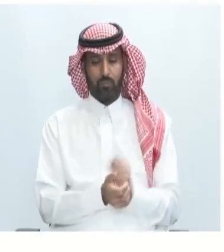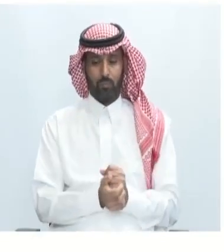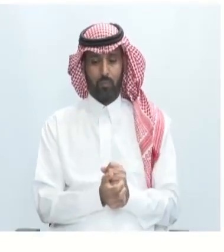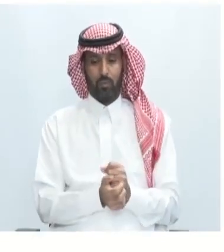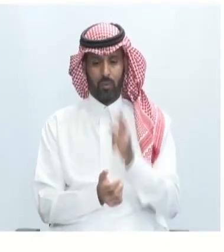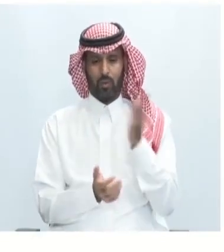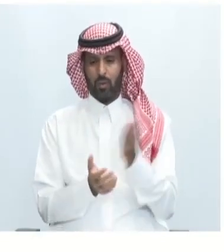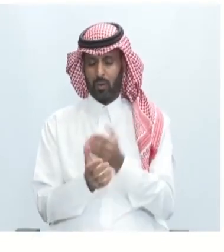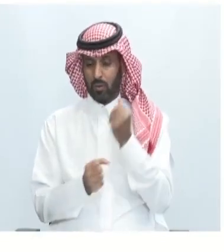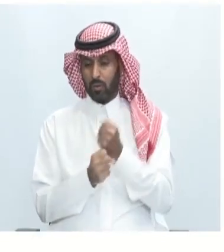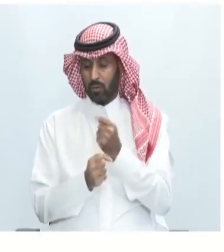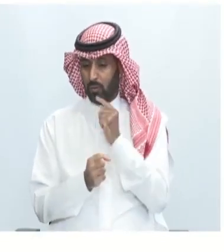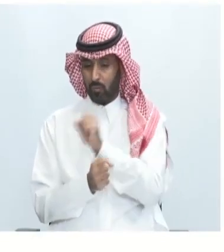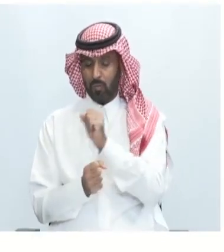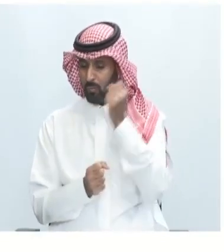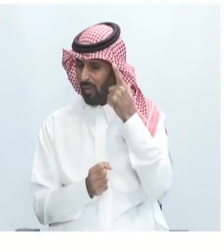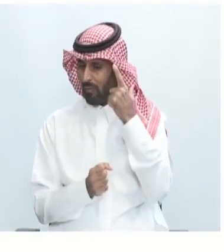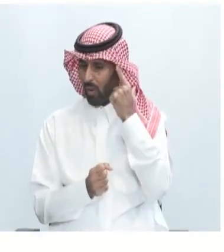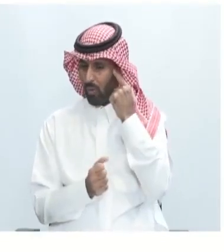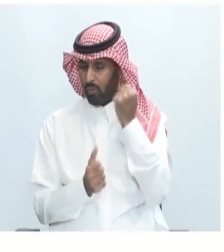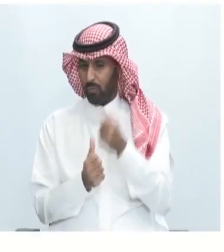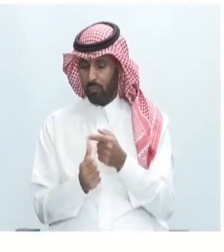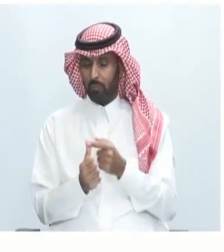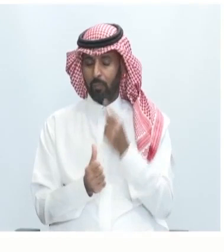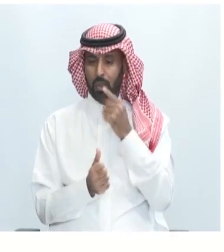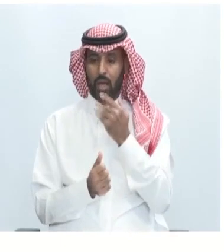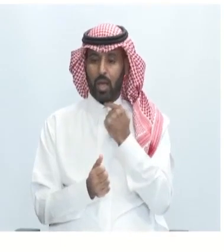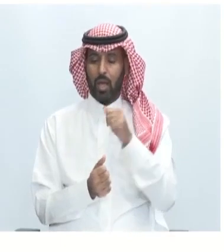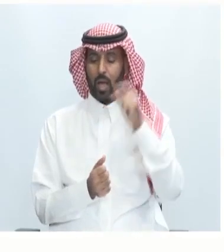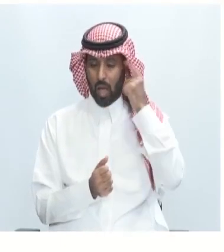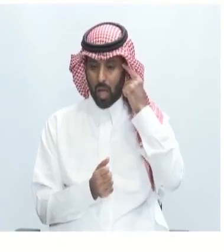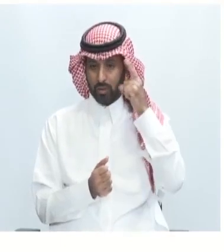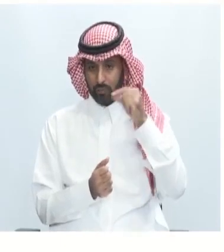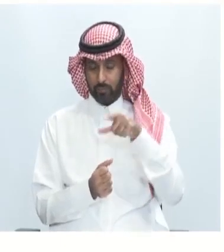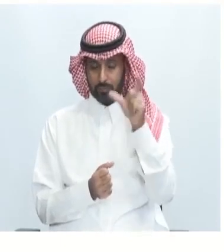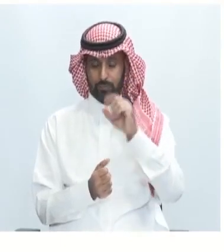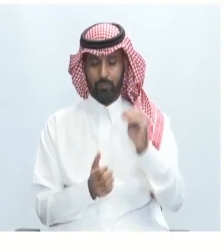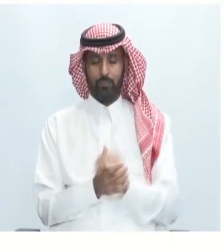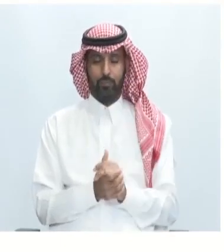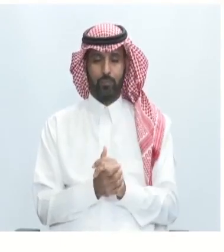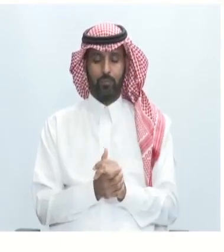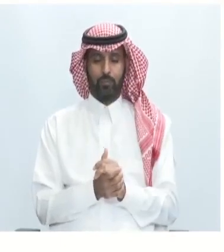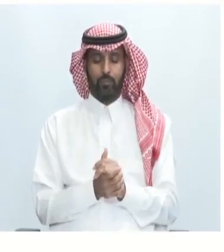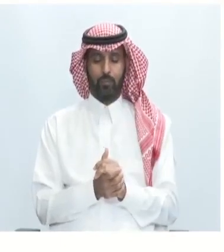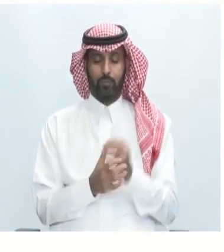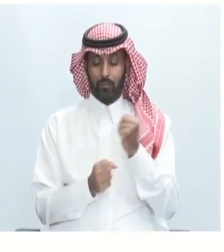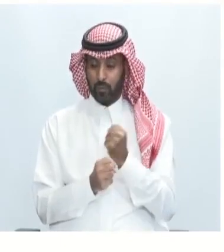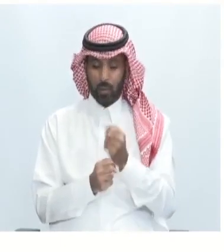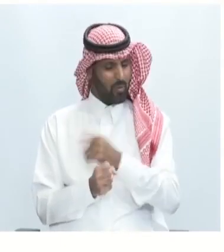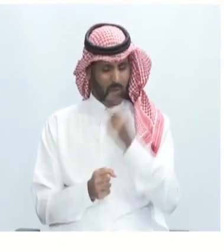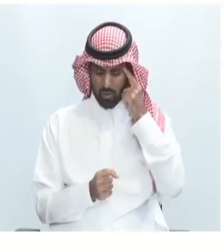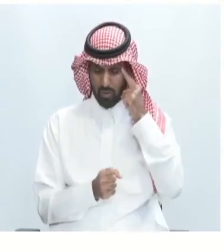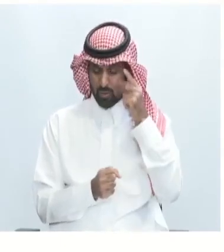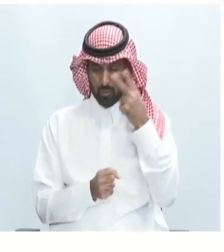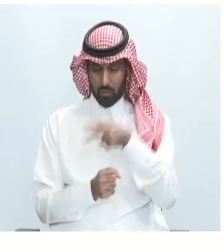So this is the passive here. This is here is the passive. We use the passive to put